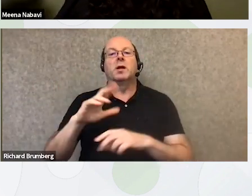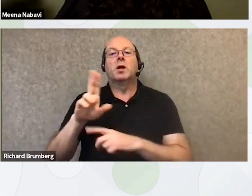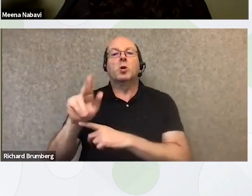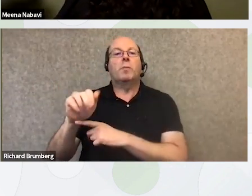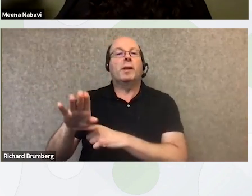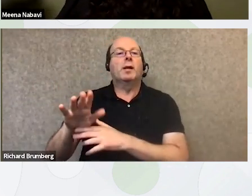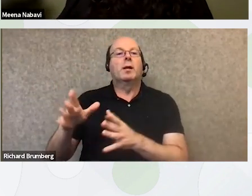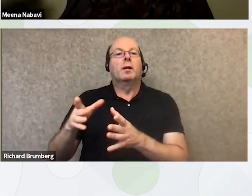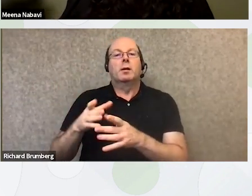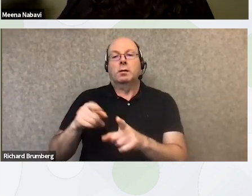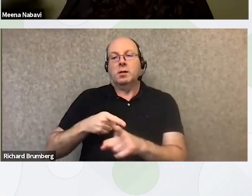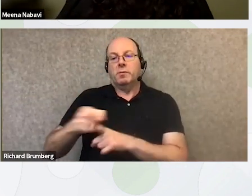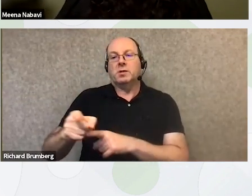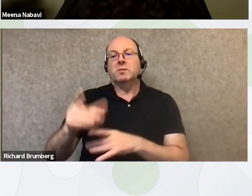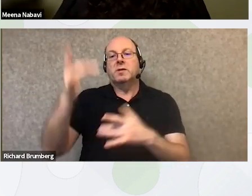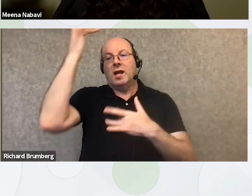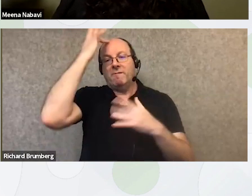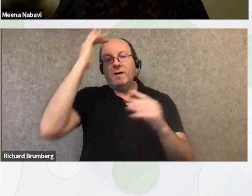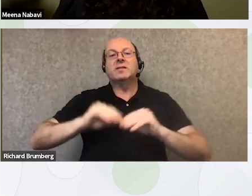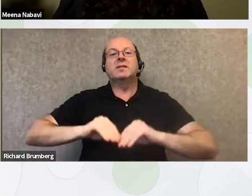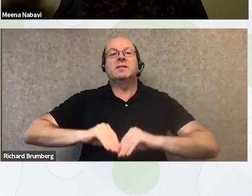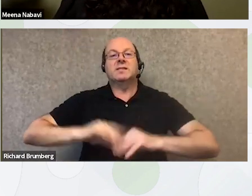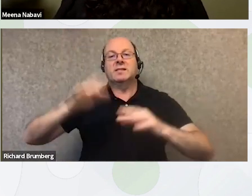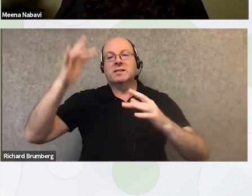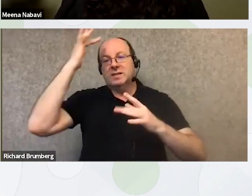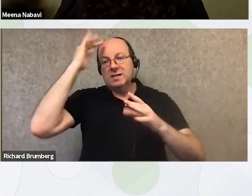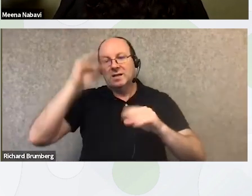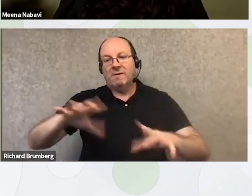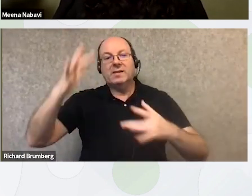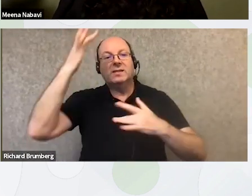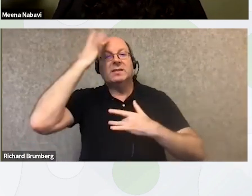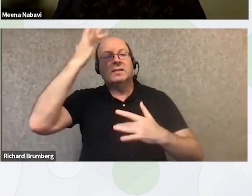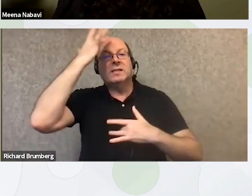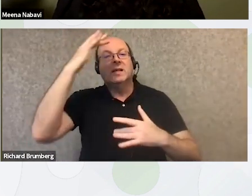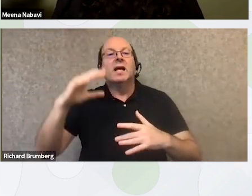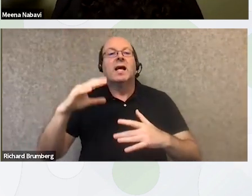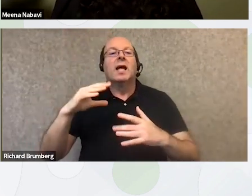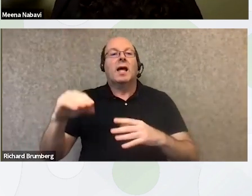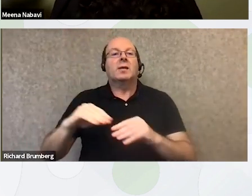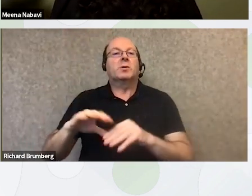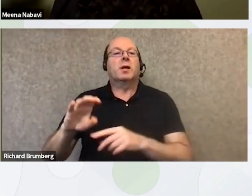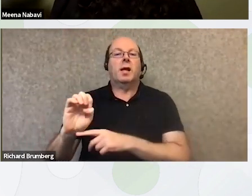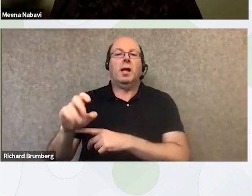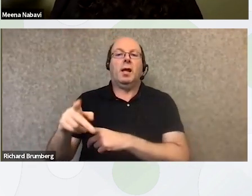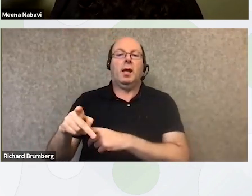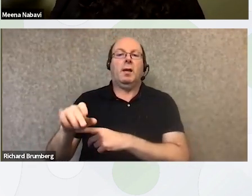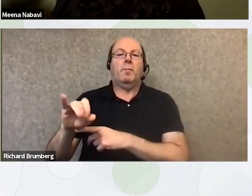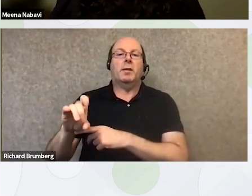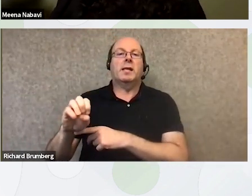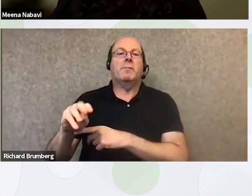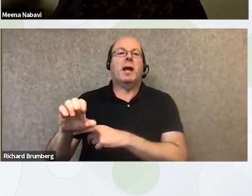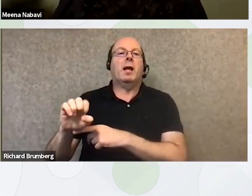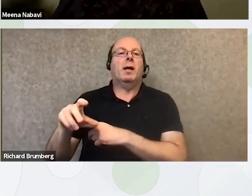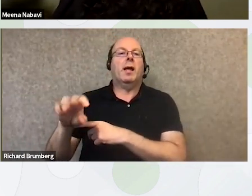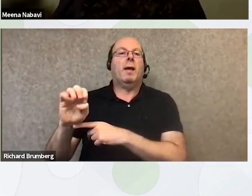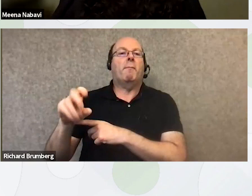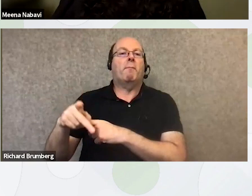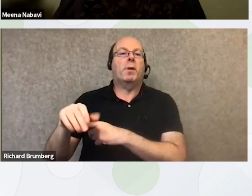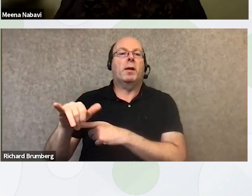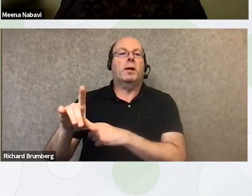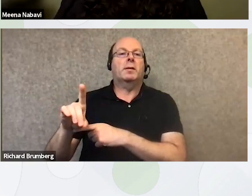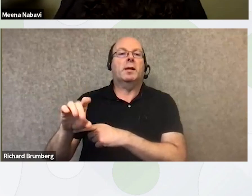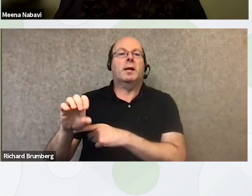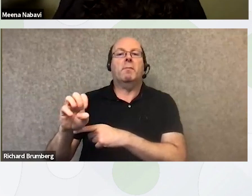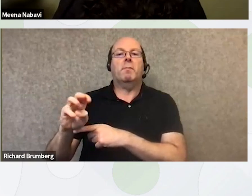UAB Division of Infectious Diseases and an associate healthcare epidemiologist for the UAB Health System. Dr. Fleece completed her